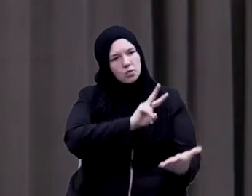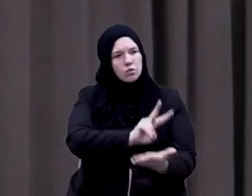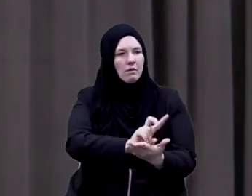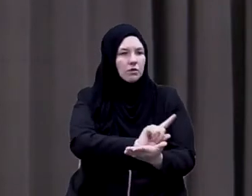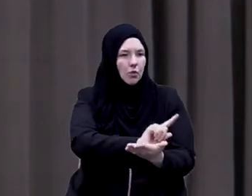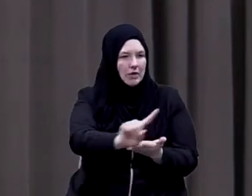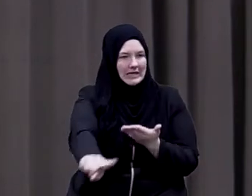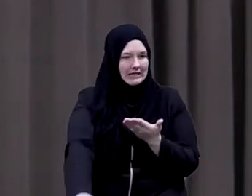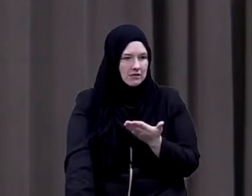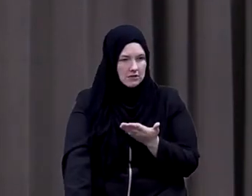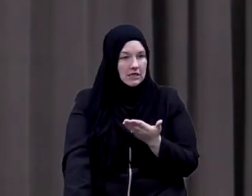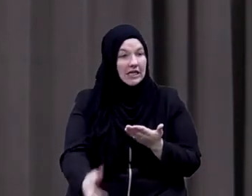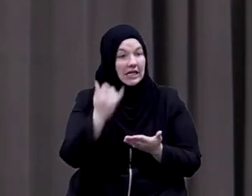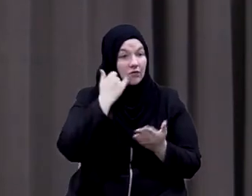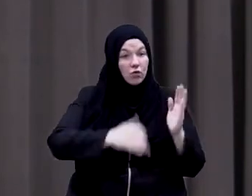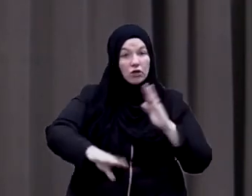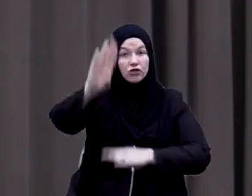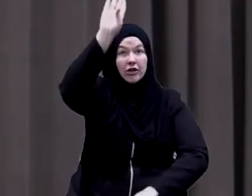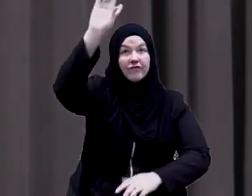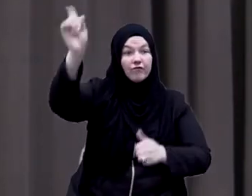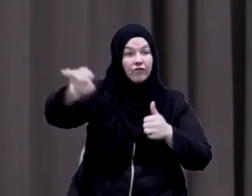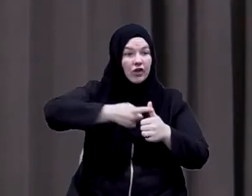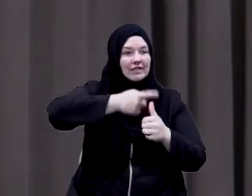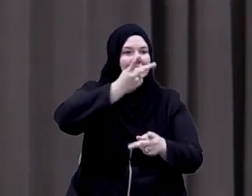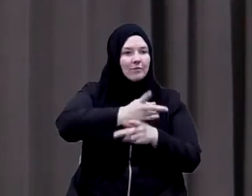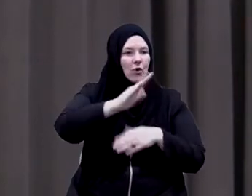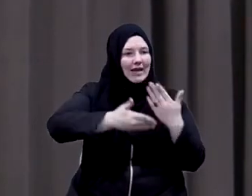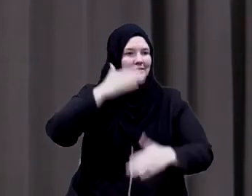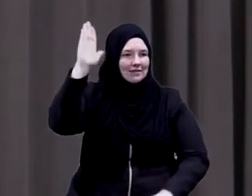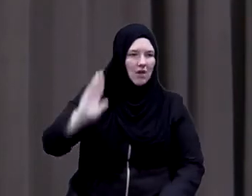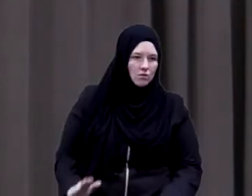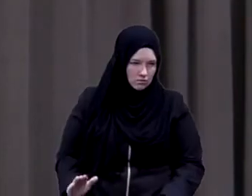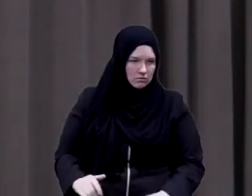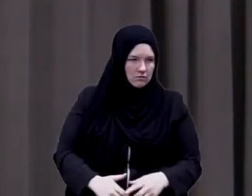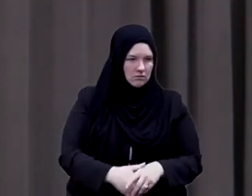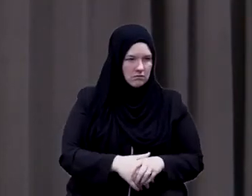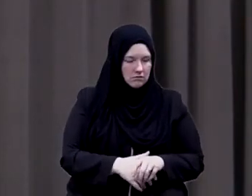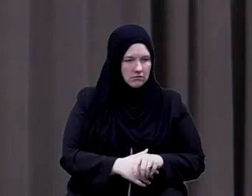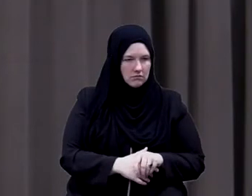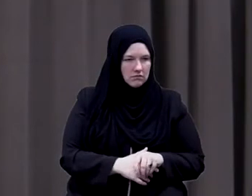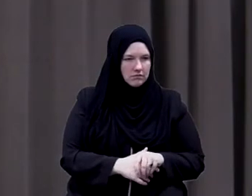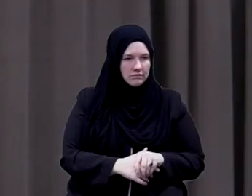2 hours a week. If you raise your hand first, keep it down.